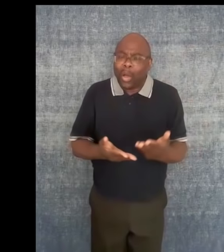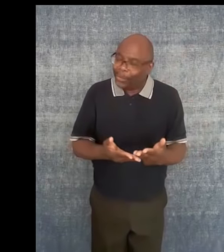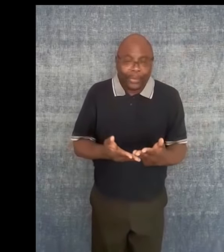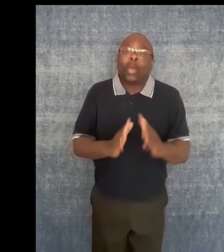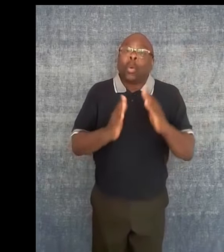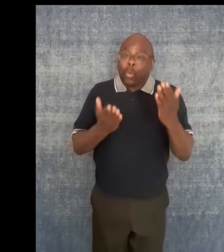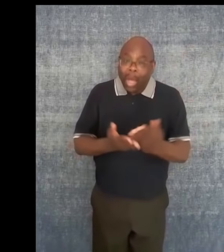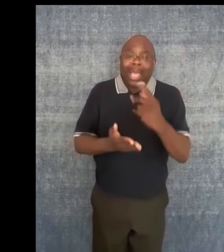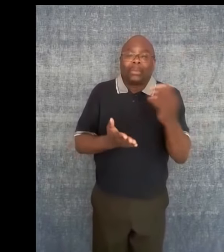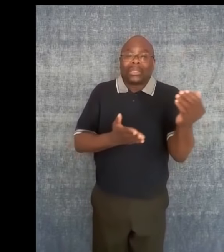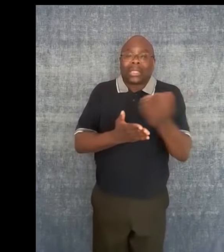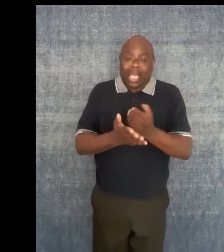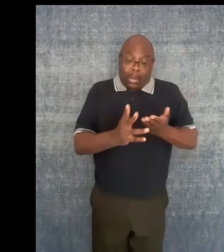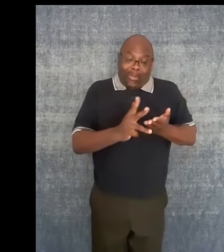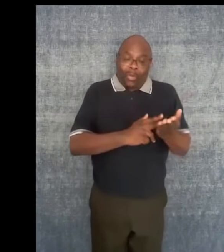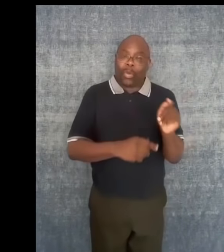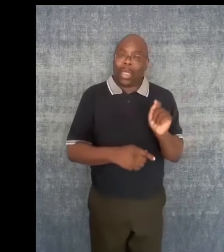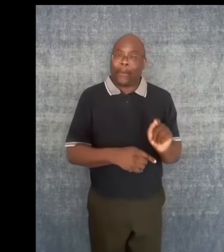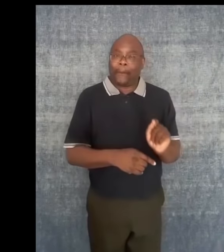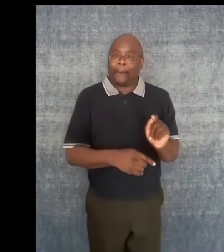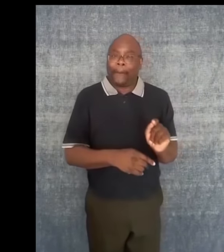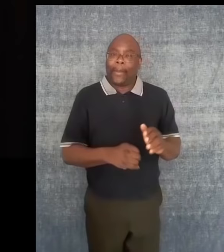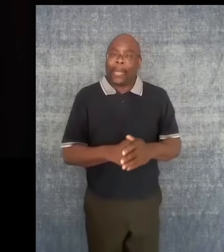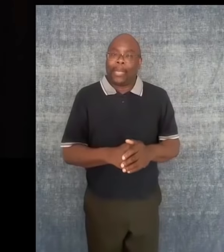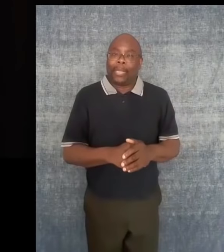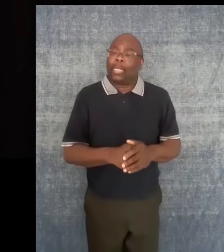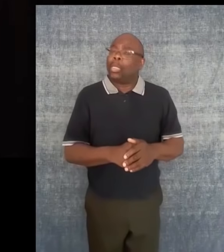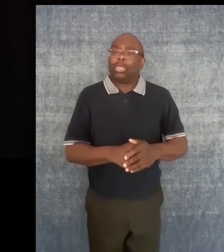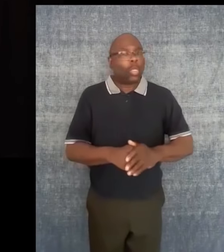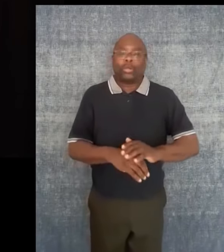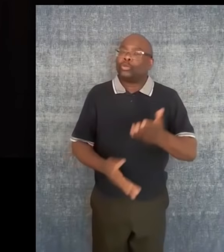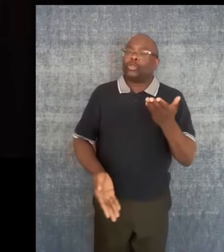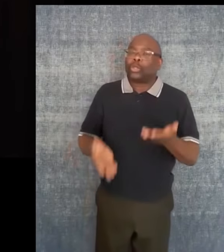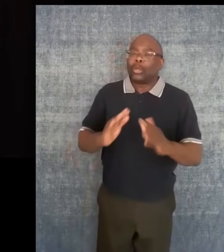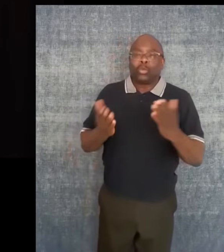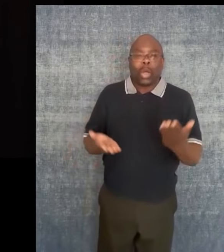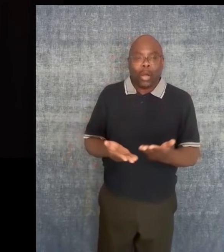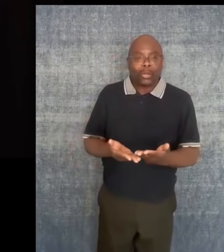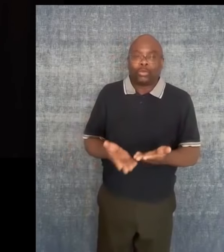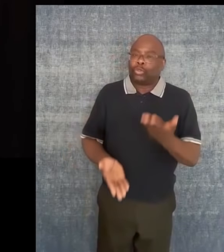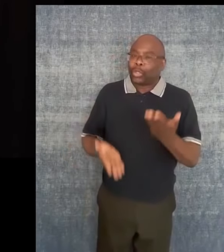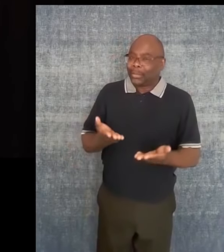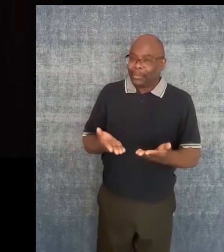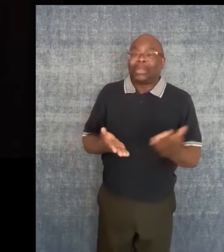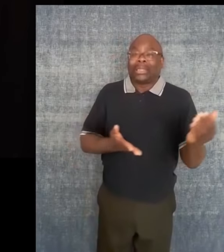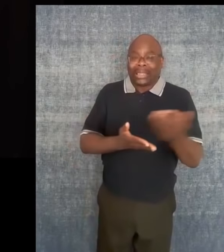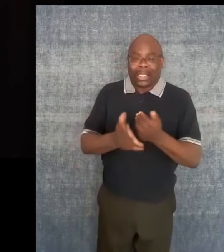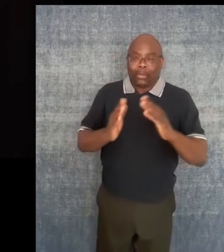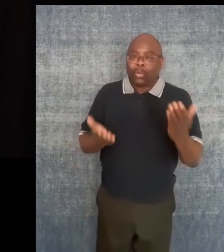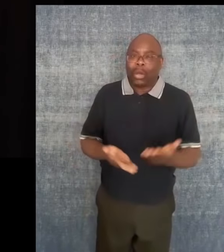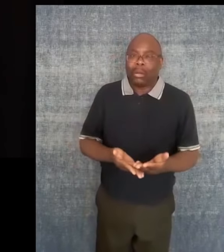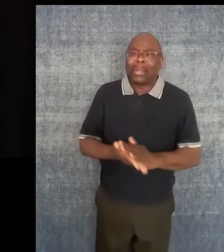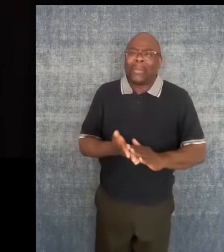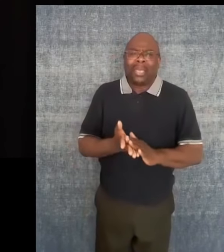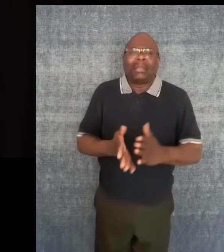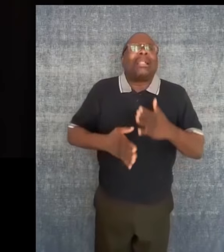the world might be saved through him. He came not to judge the world, but to save the world." Sacrificial